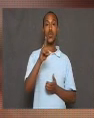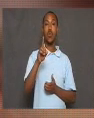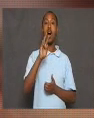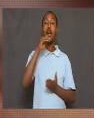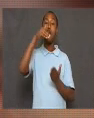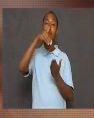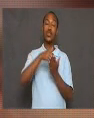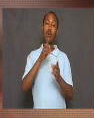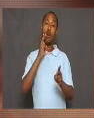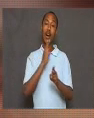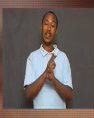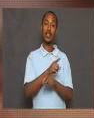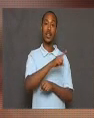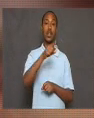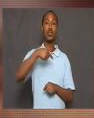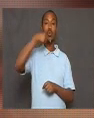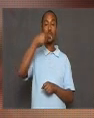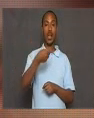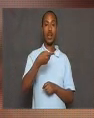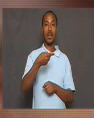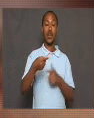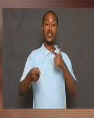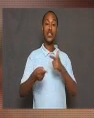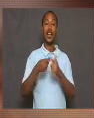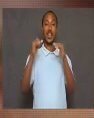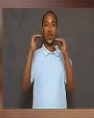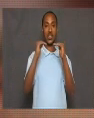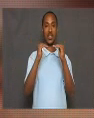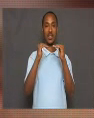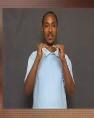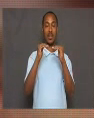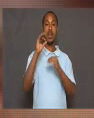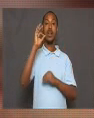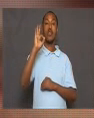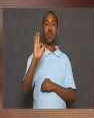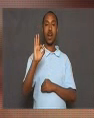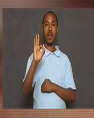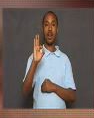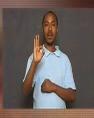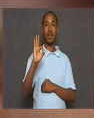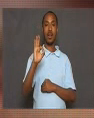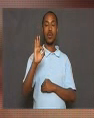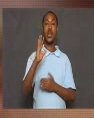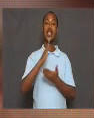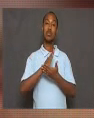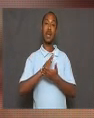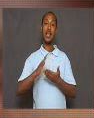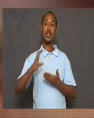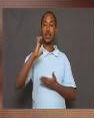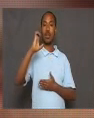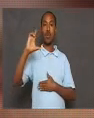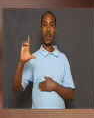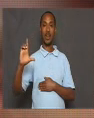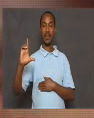You were also correct to say that in the second equation, fluorine would